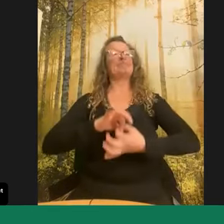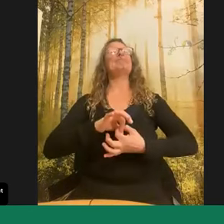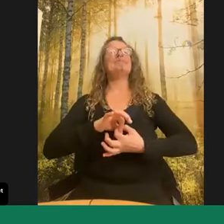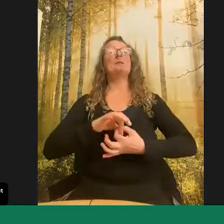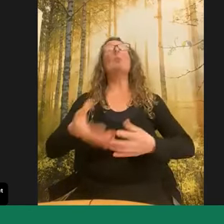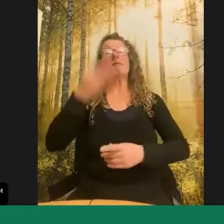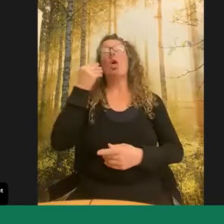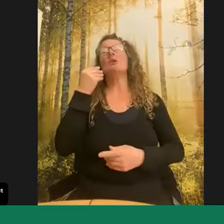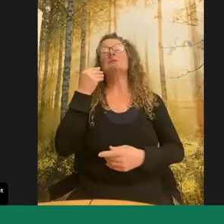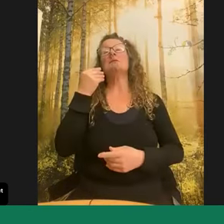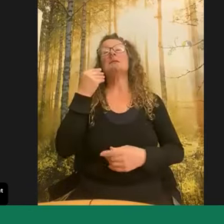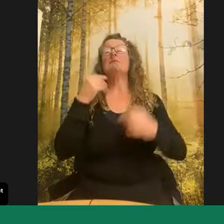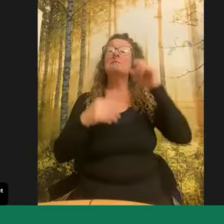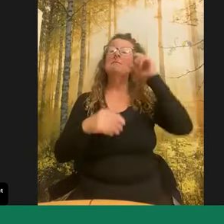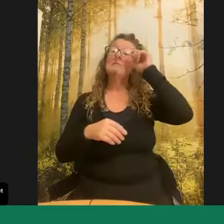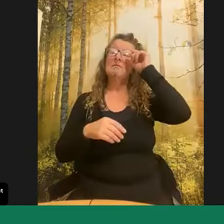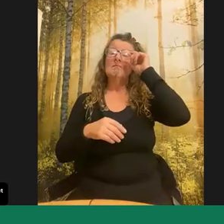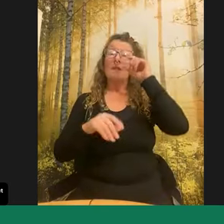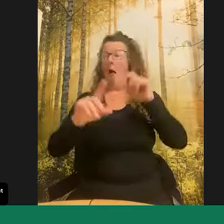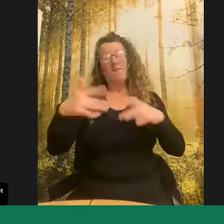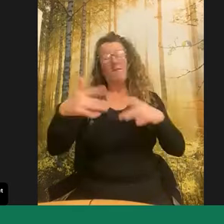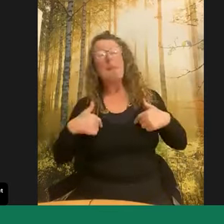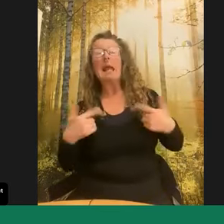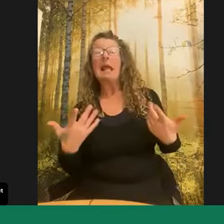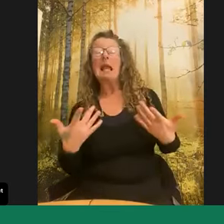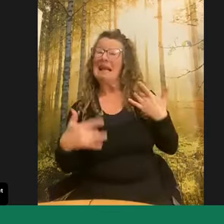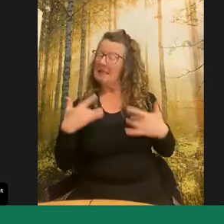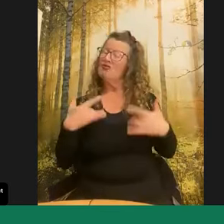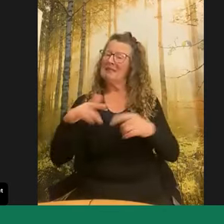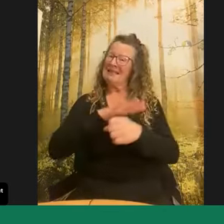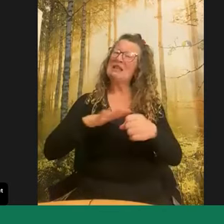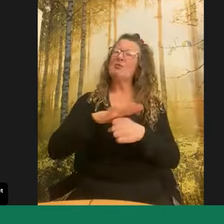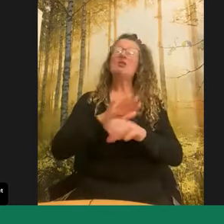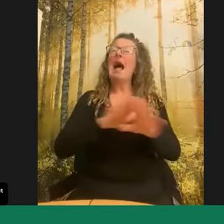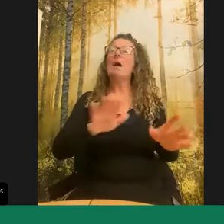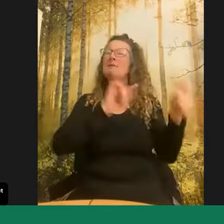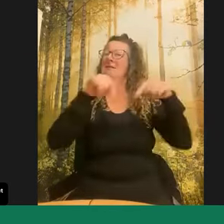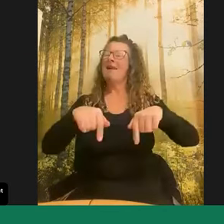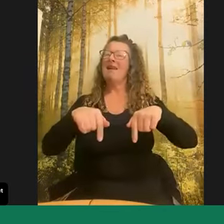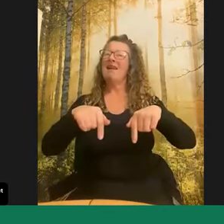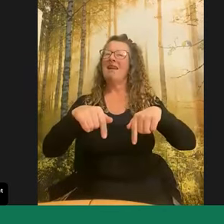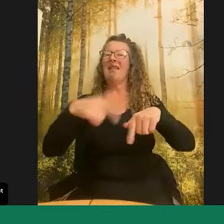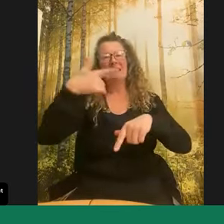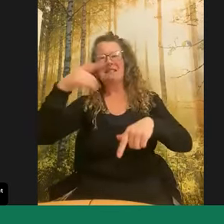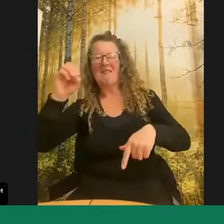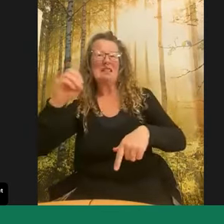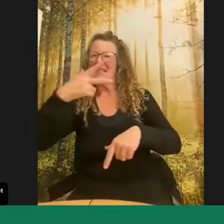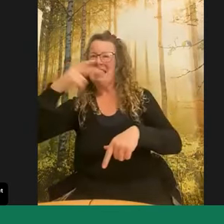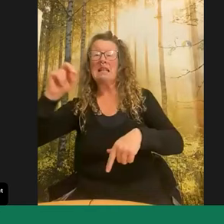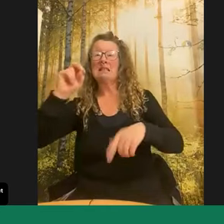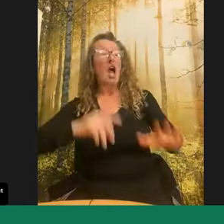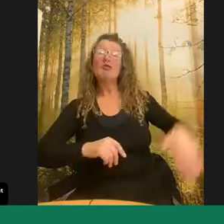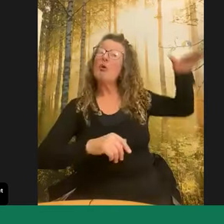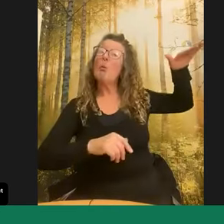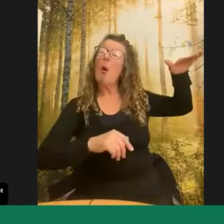you know, for me, I'm in a particularly interesting situation because I wasn't here in the 70s and the 80s. I didn't grow up here. I grew up in Trinidad.